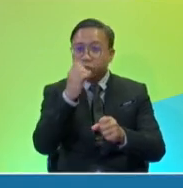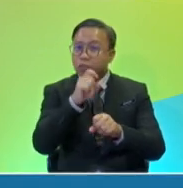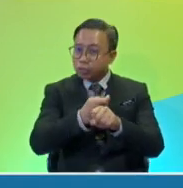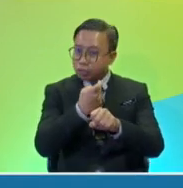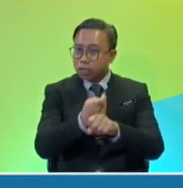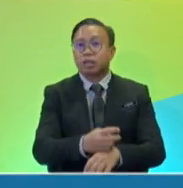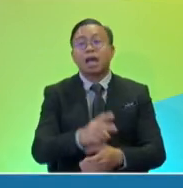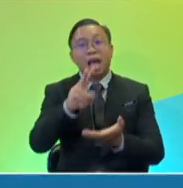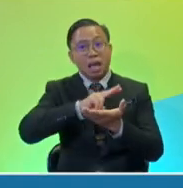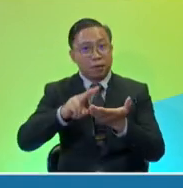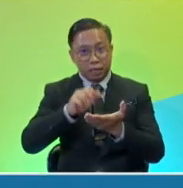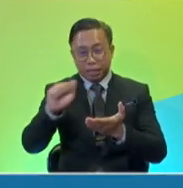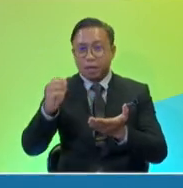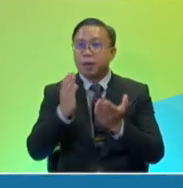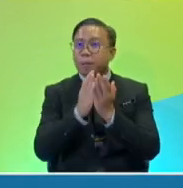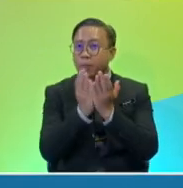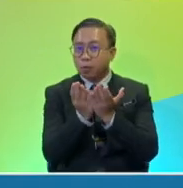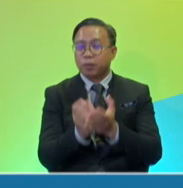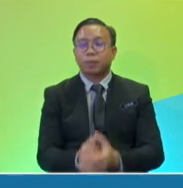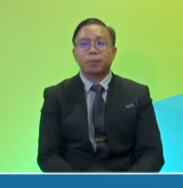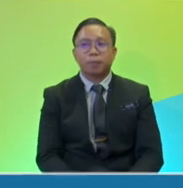Read a book. Ooh.